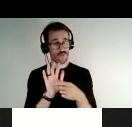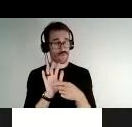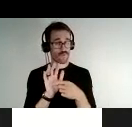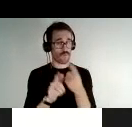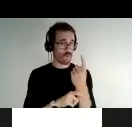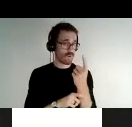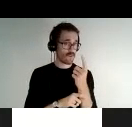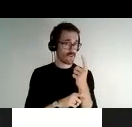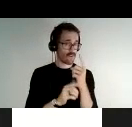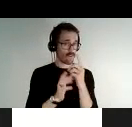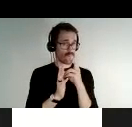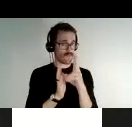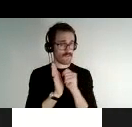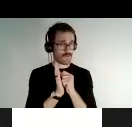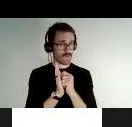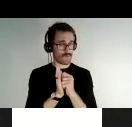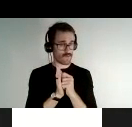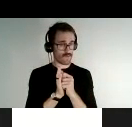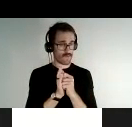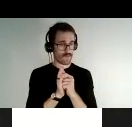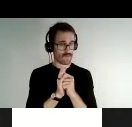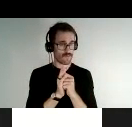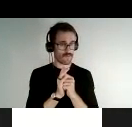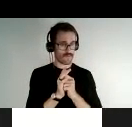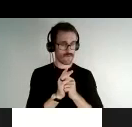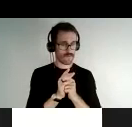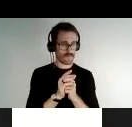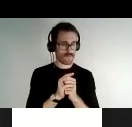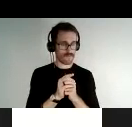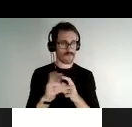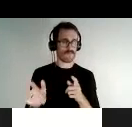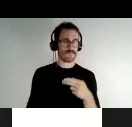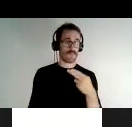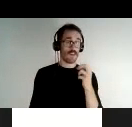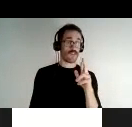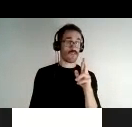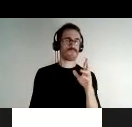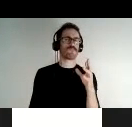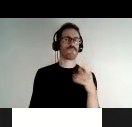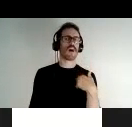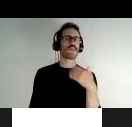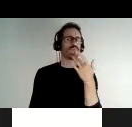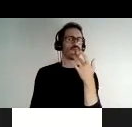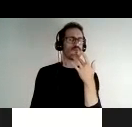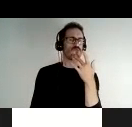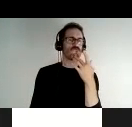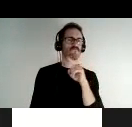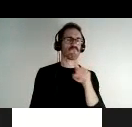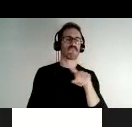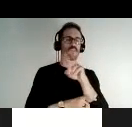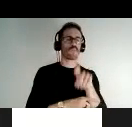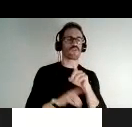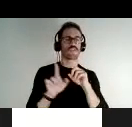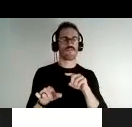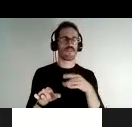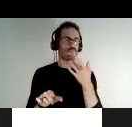one. Can we do the questions? I think people have asked questions. Oh, and yes. I'd rather yes, go to the questions than